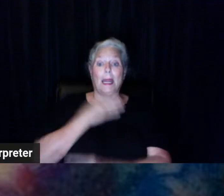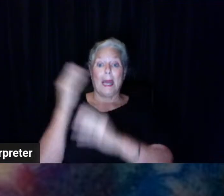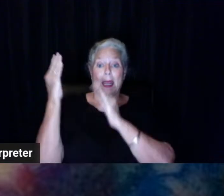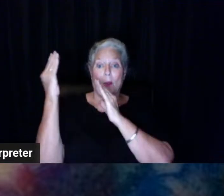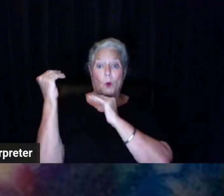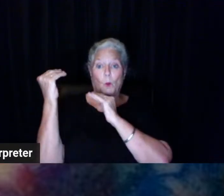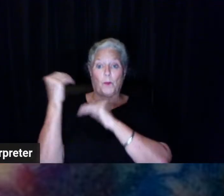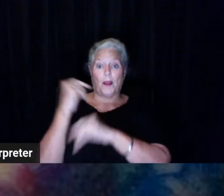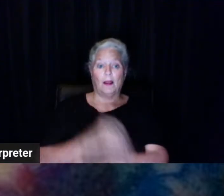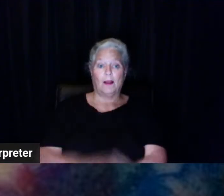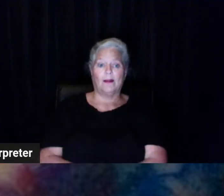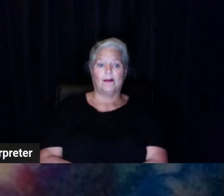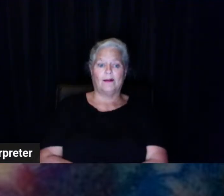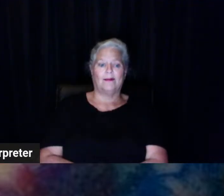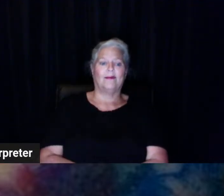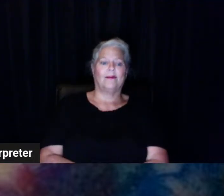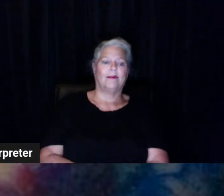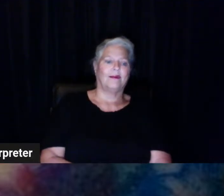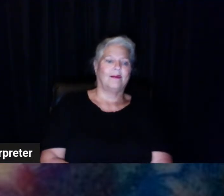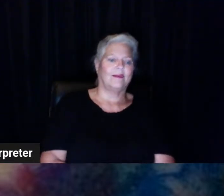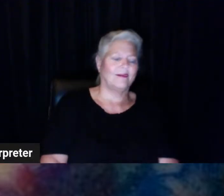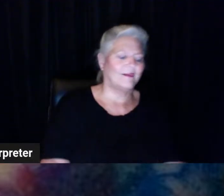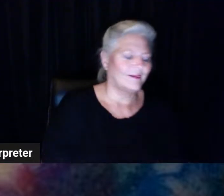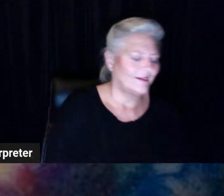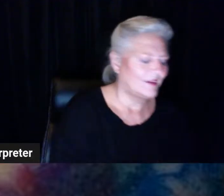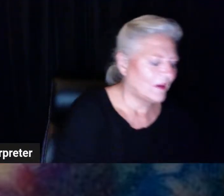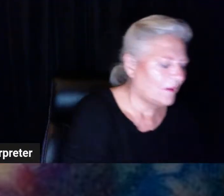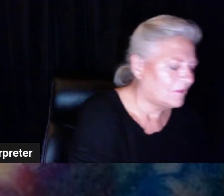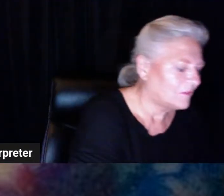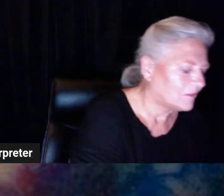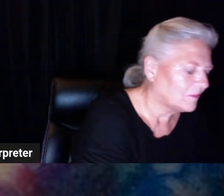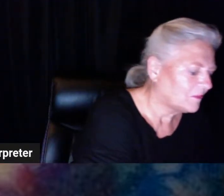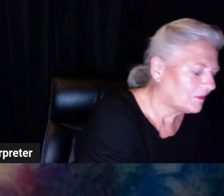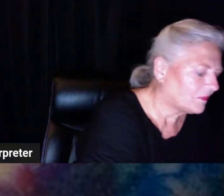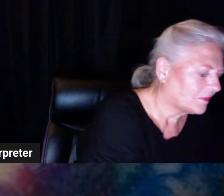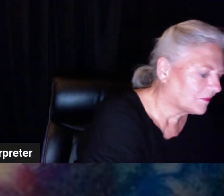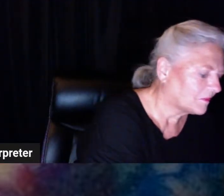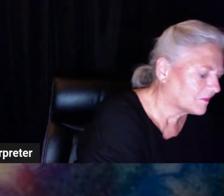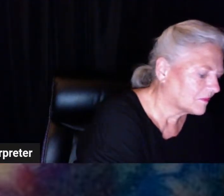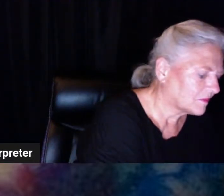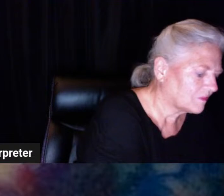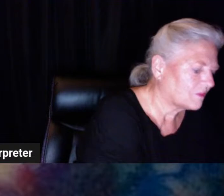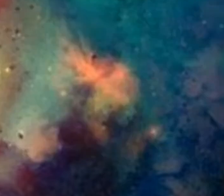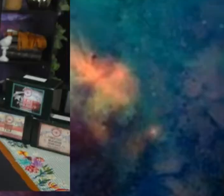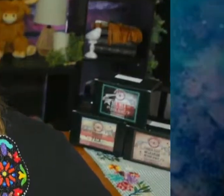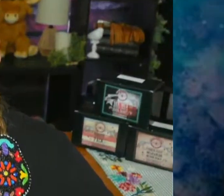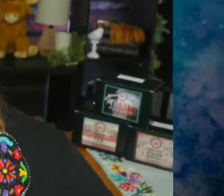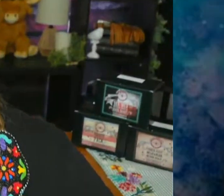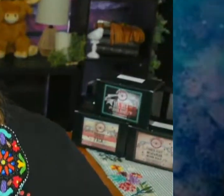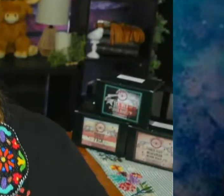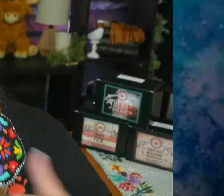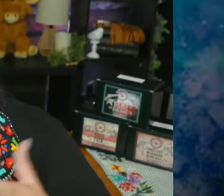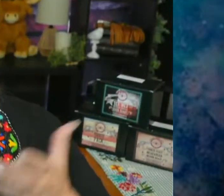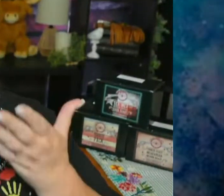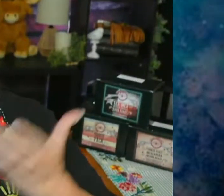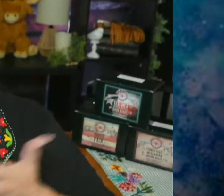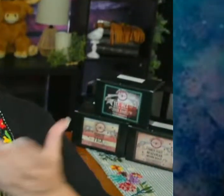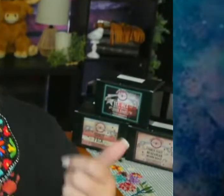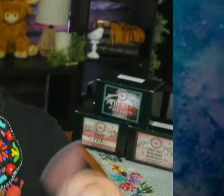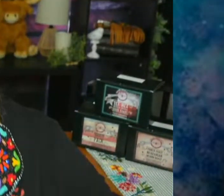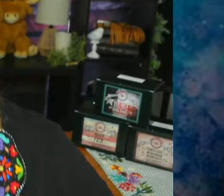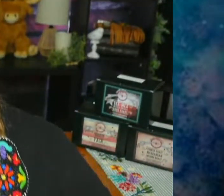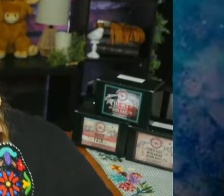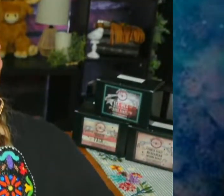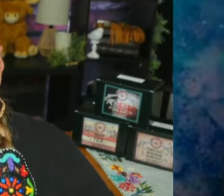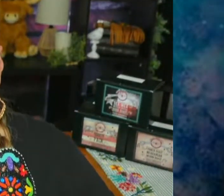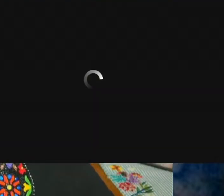A whole lot. I want to welcome anybody from the deaf and hard of hearing community. I want to welcome